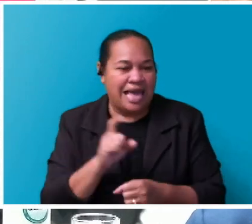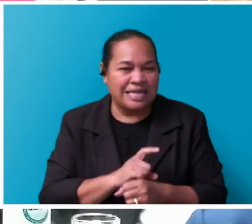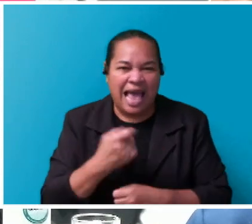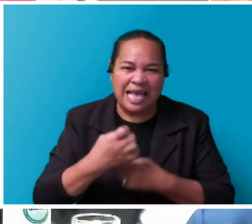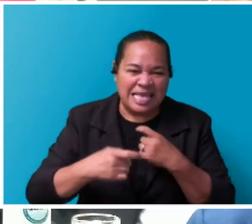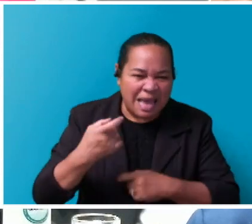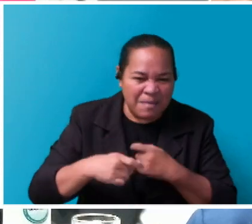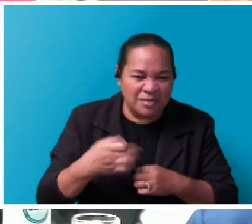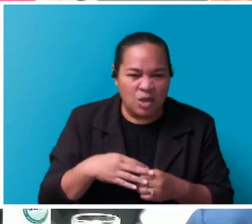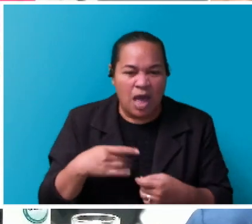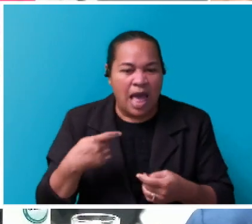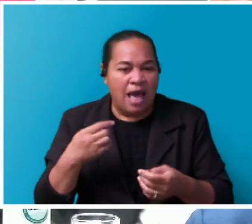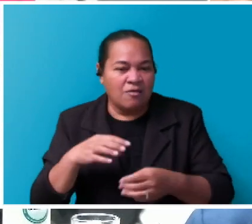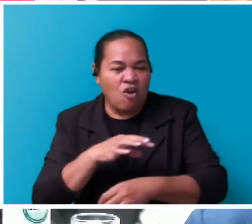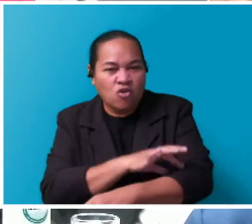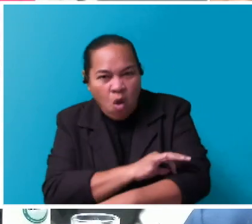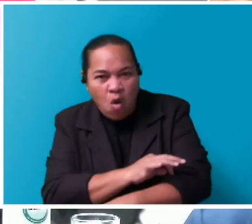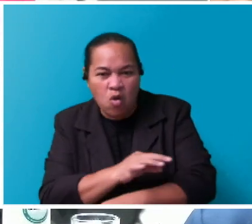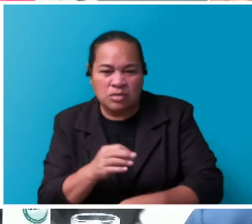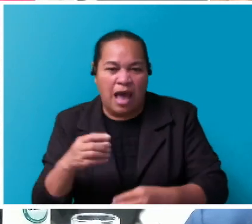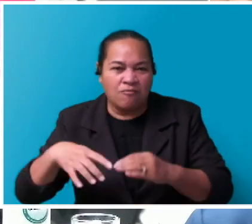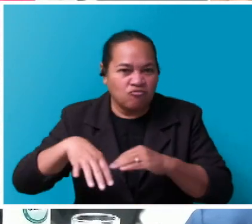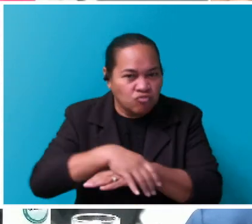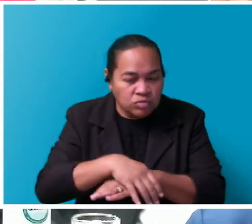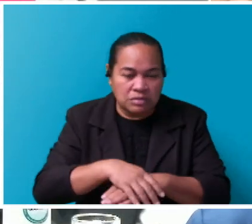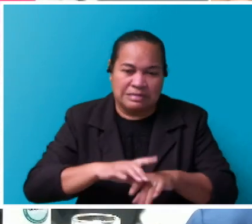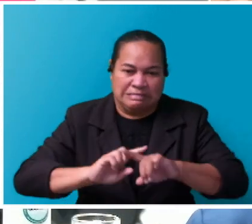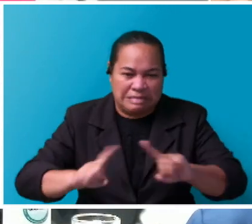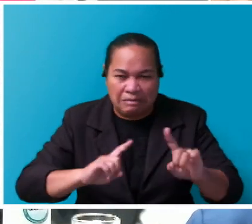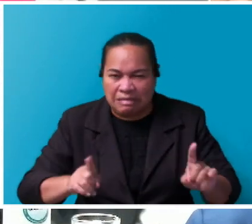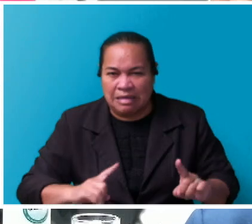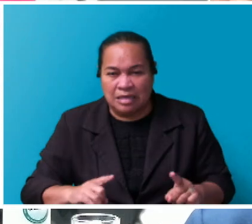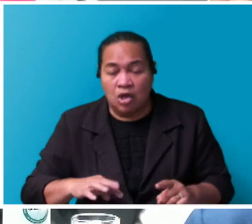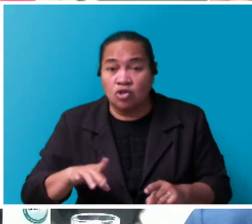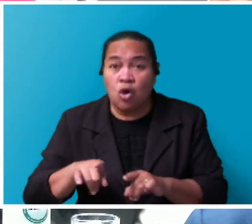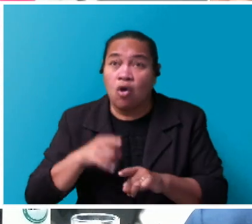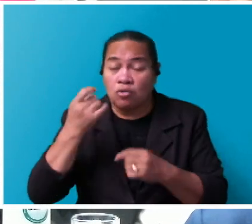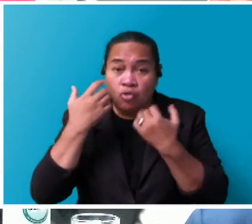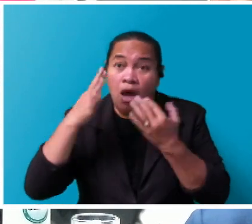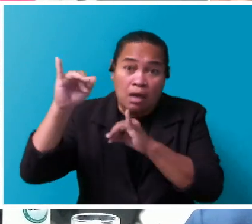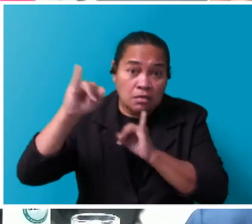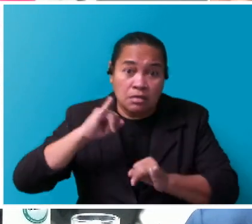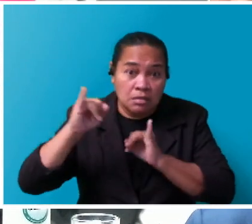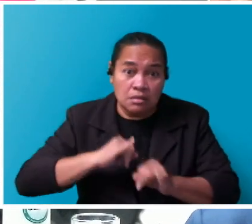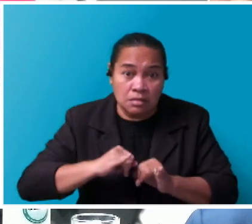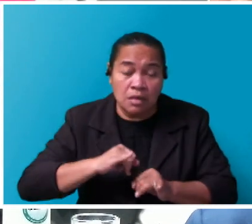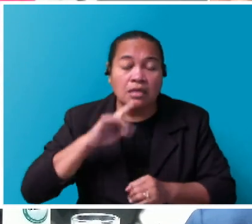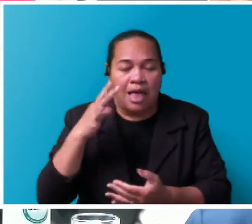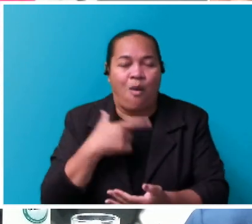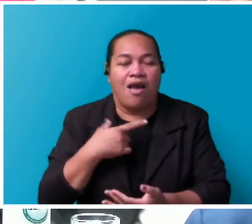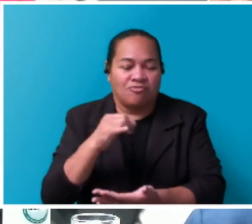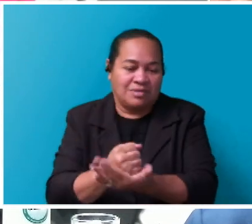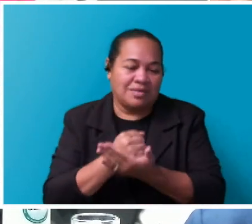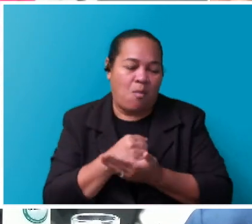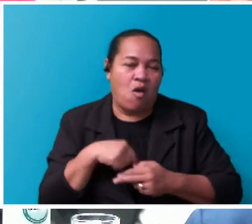with textiles, footwear, and apparel, demonstrating the breadth and depth of American exports that support